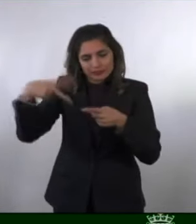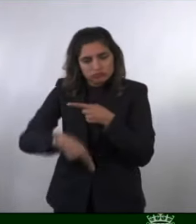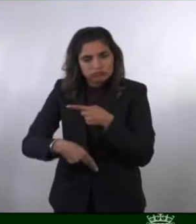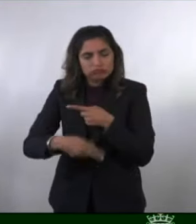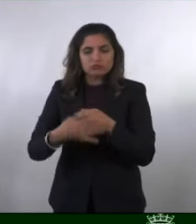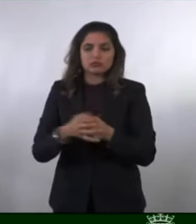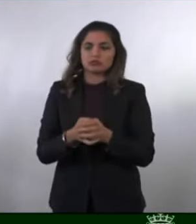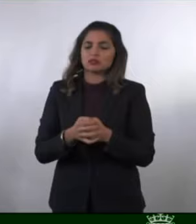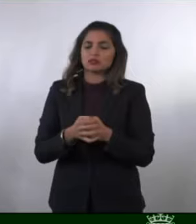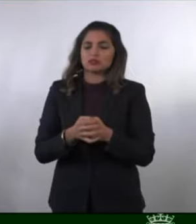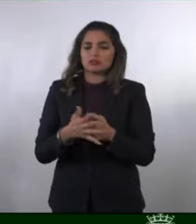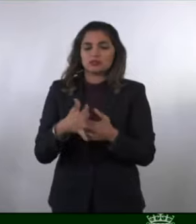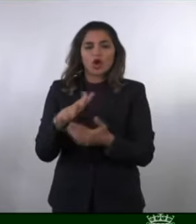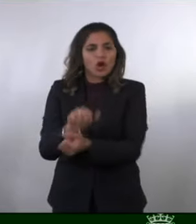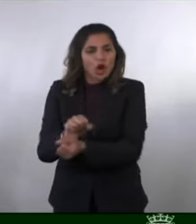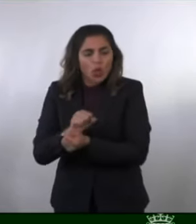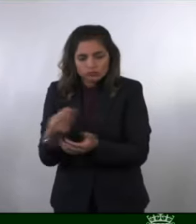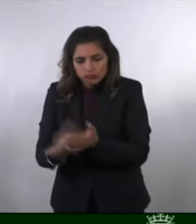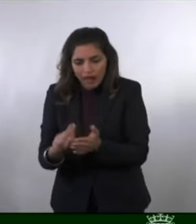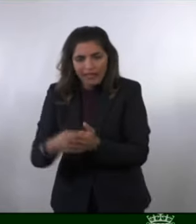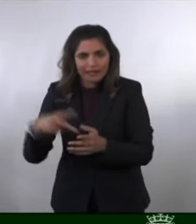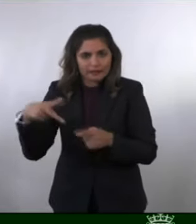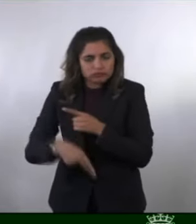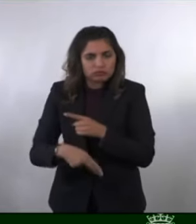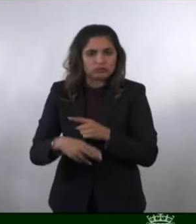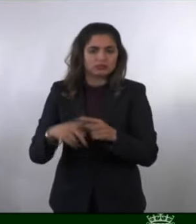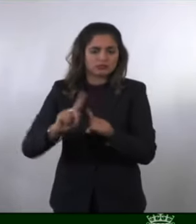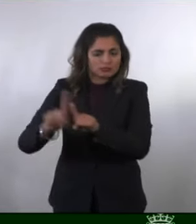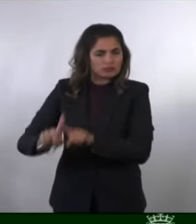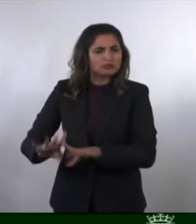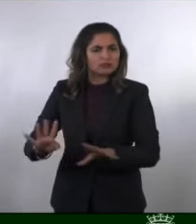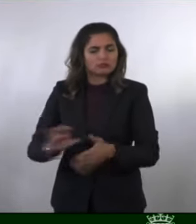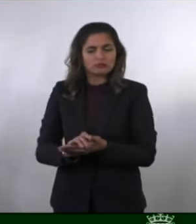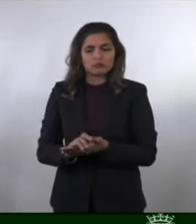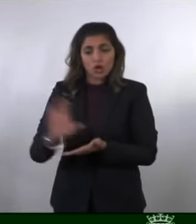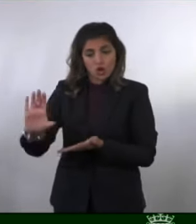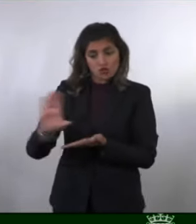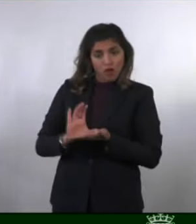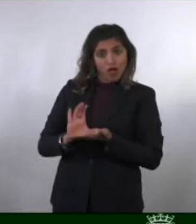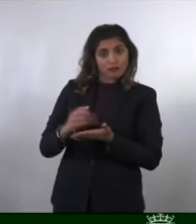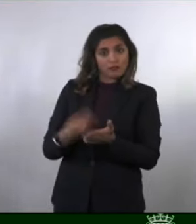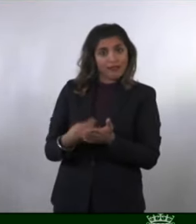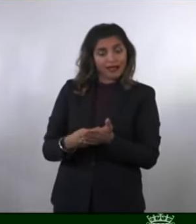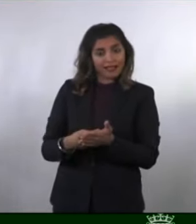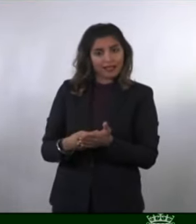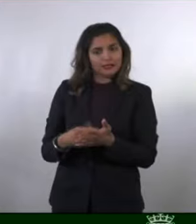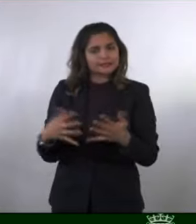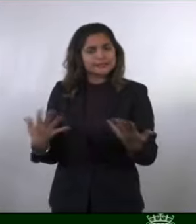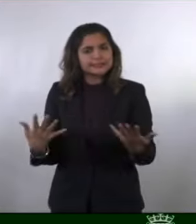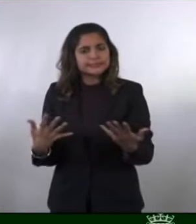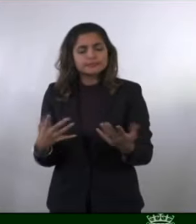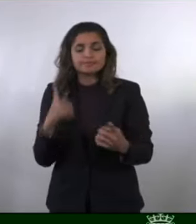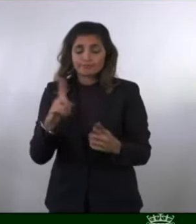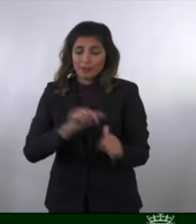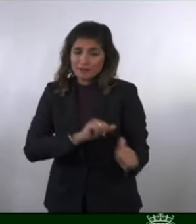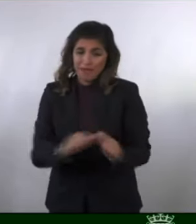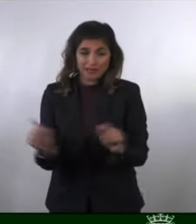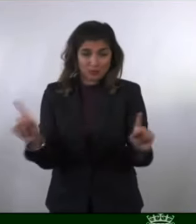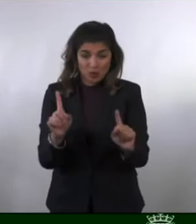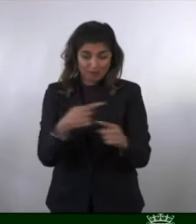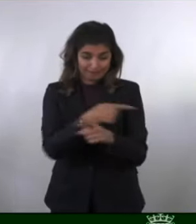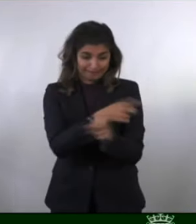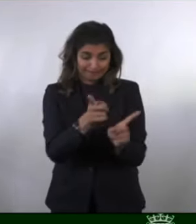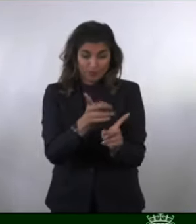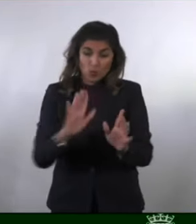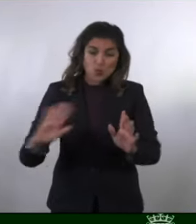bounce back loans of all kinds that are available to and the grants that are available to everybody. But the best thing for everybody in all